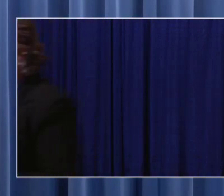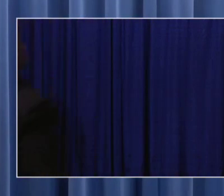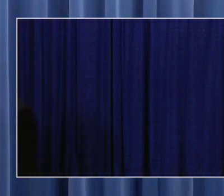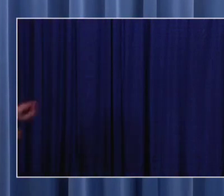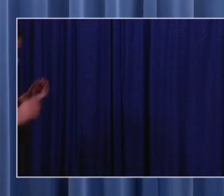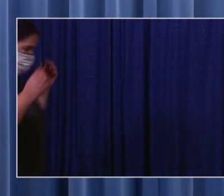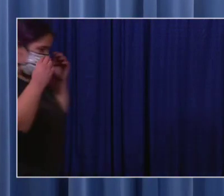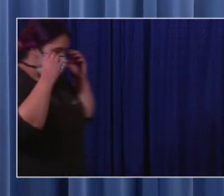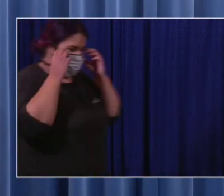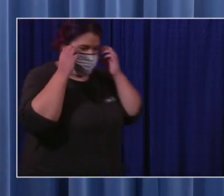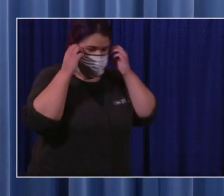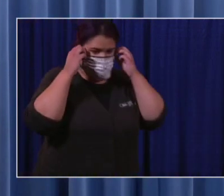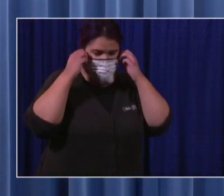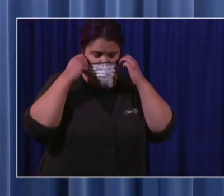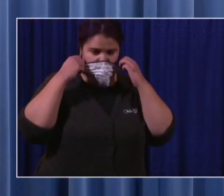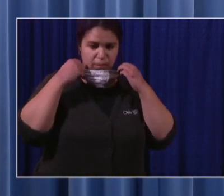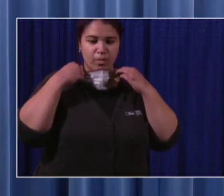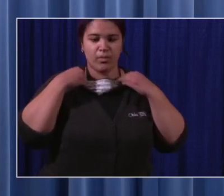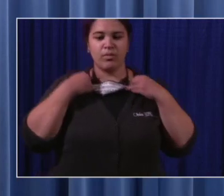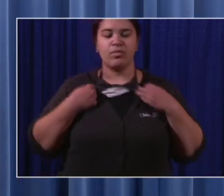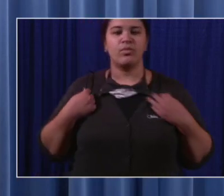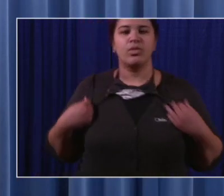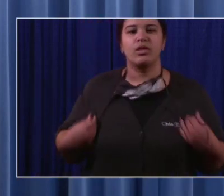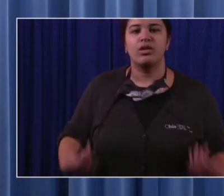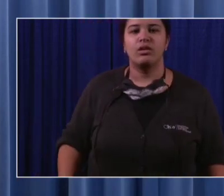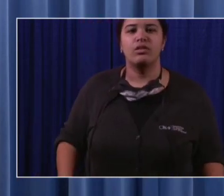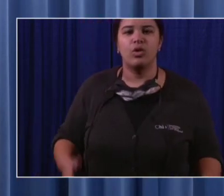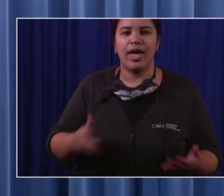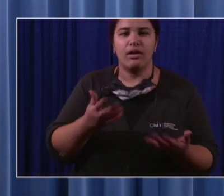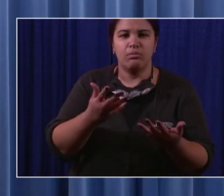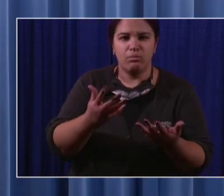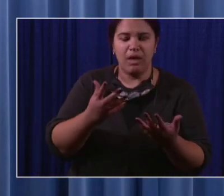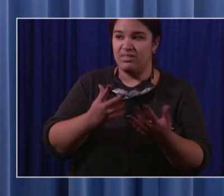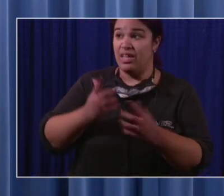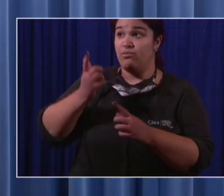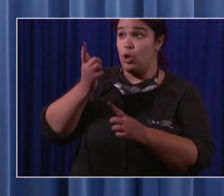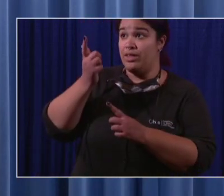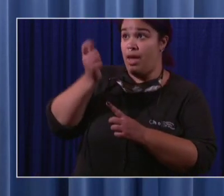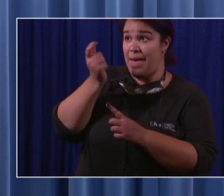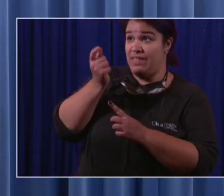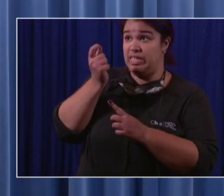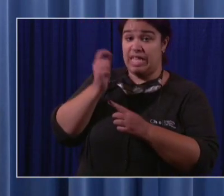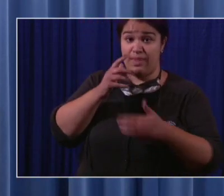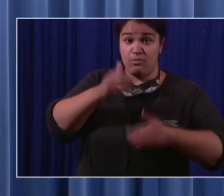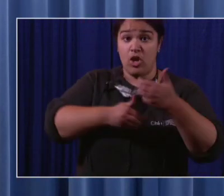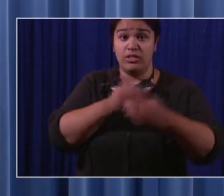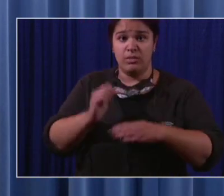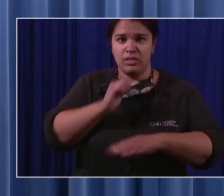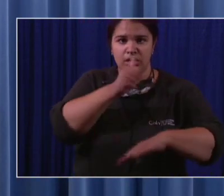Help them get through to get this benefits established, this process.